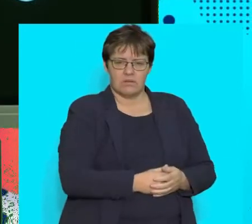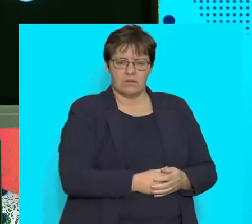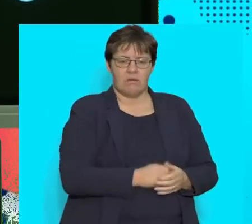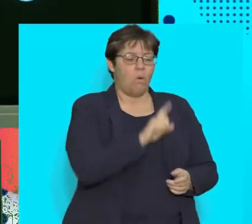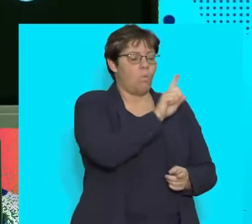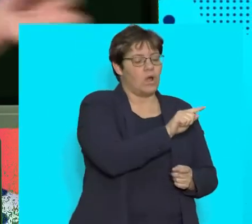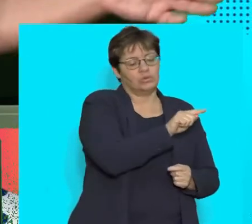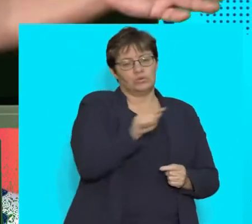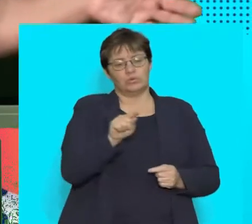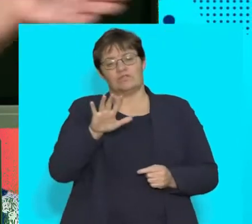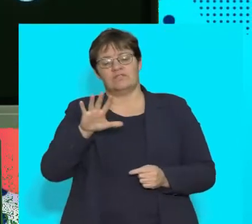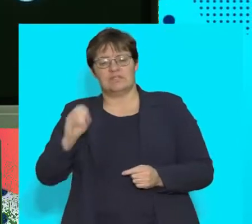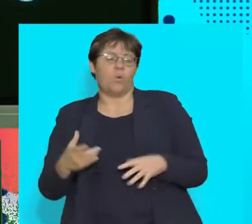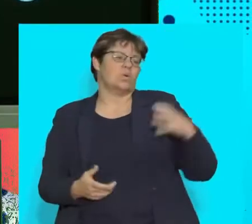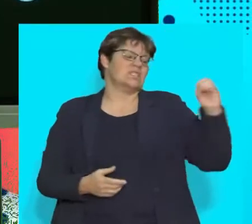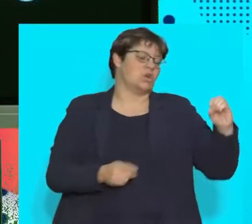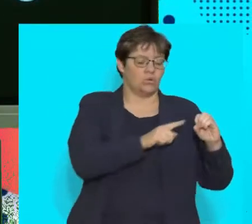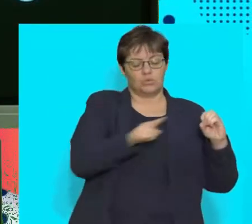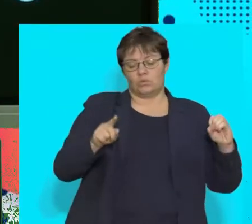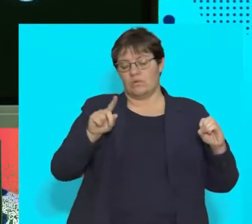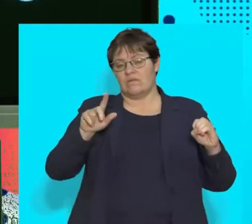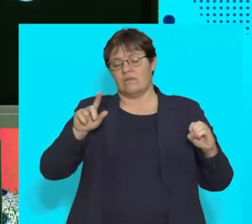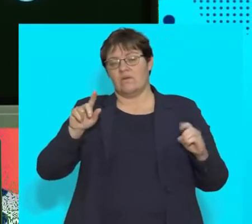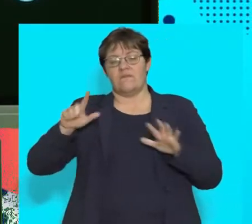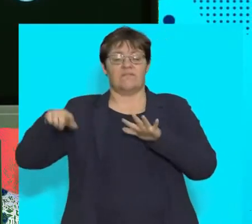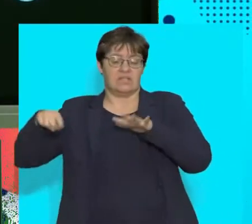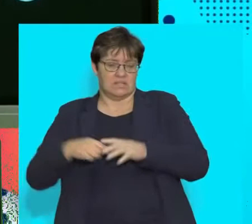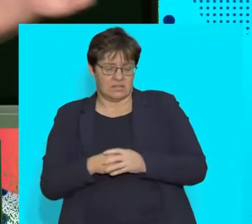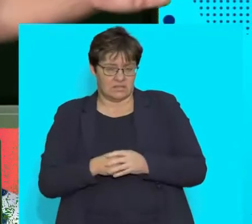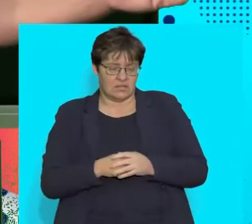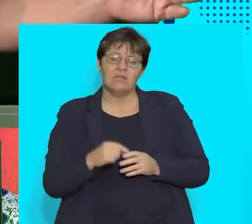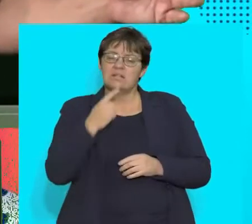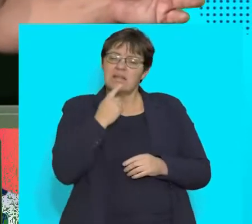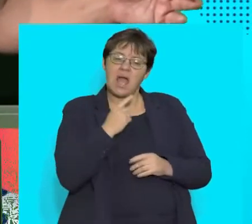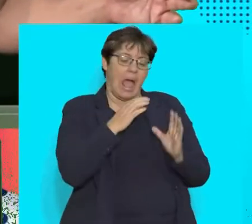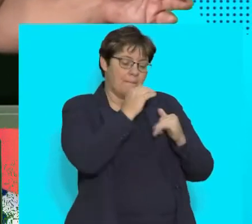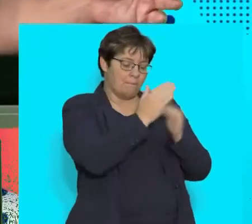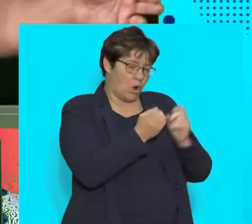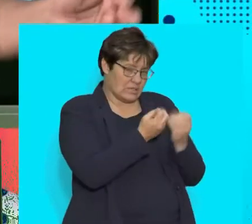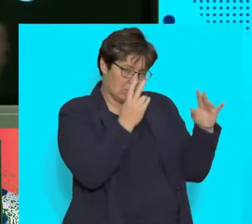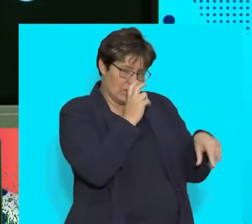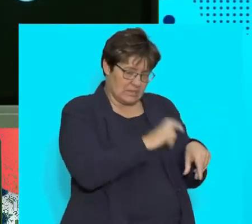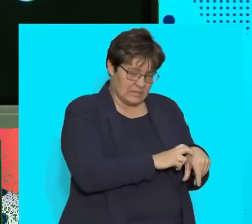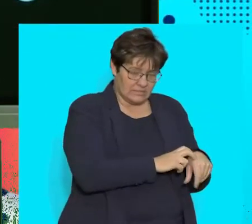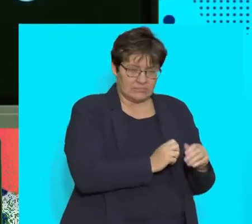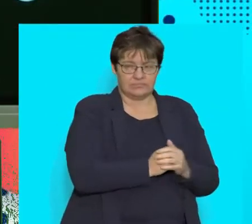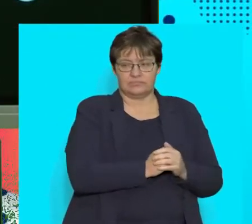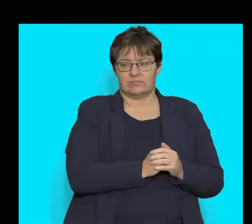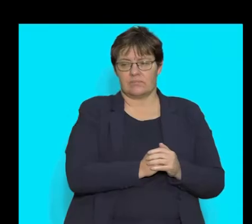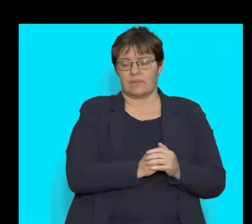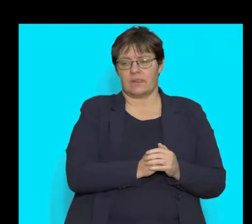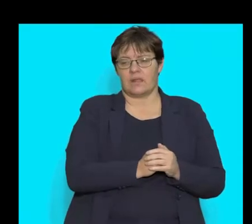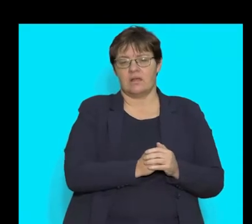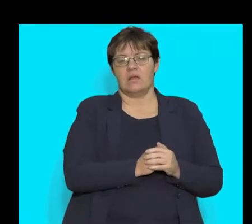to 15 or 0 to 15, you're going to have to say, let's count up the number of blocks we've got. In this case, you'll